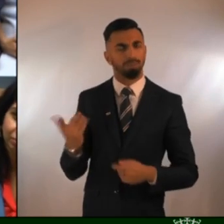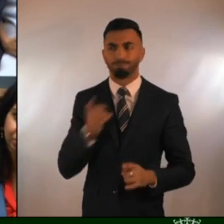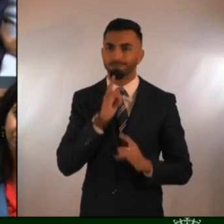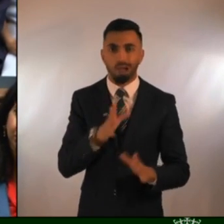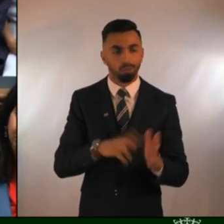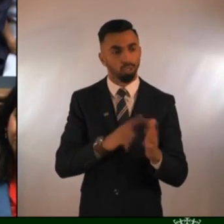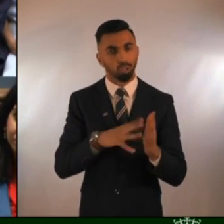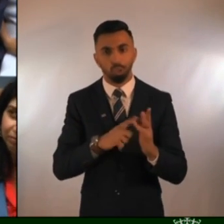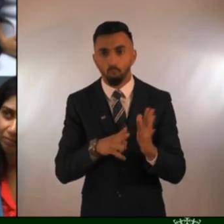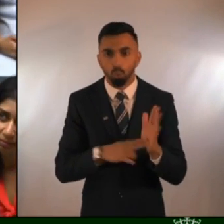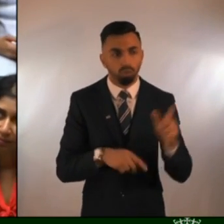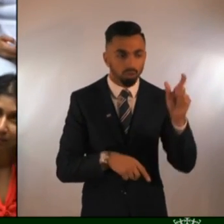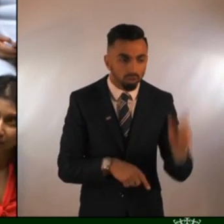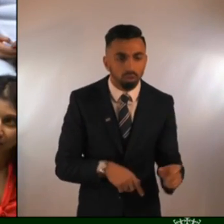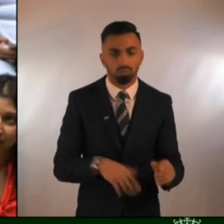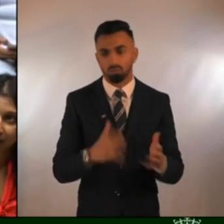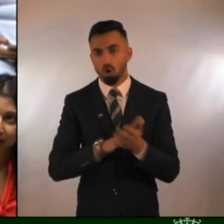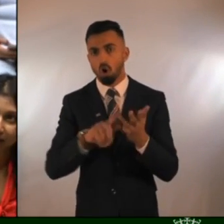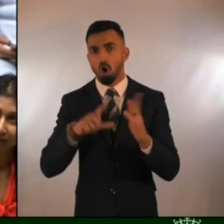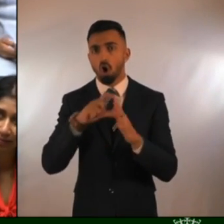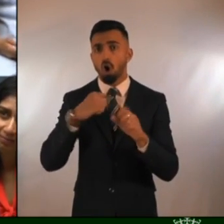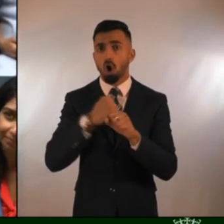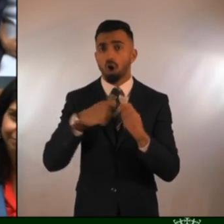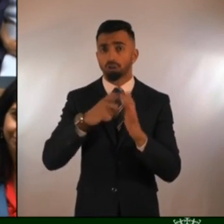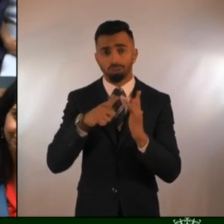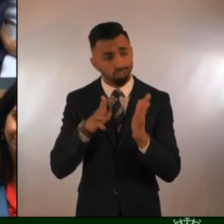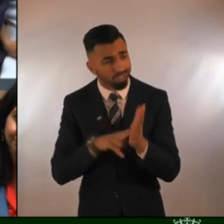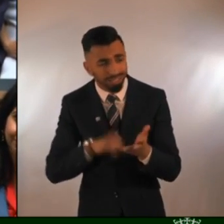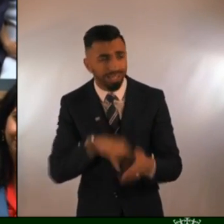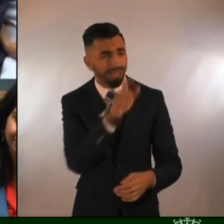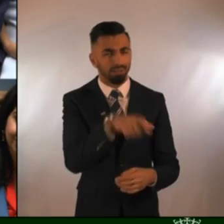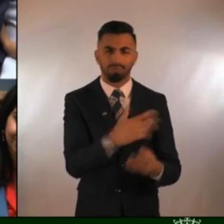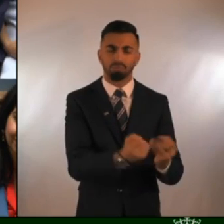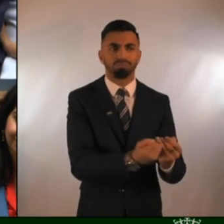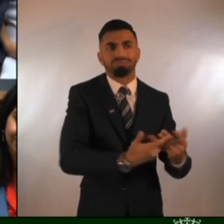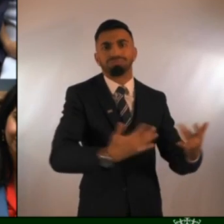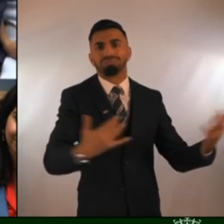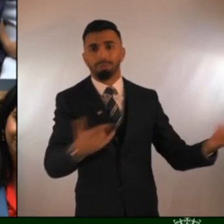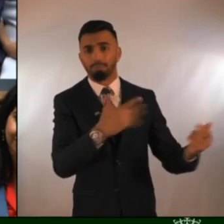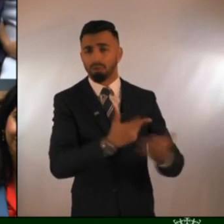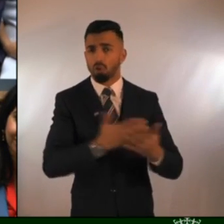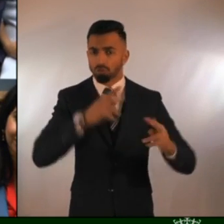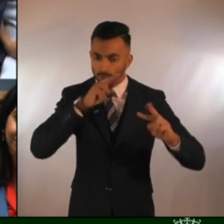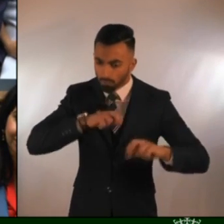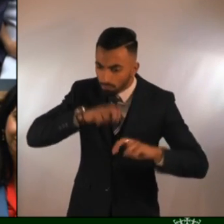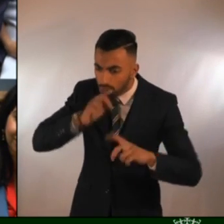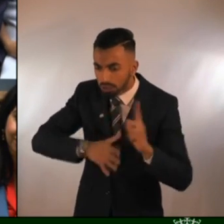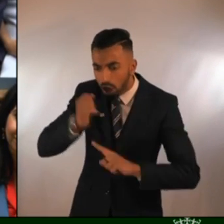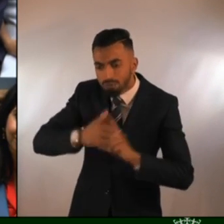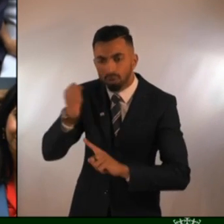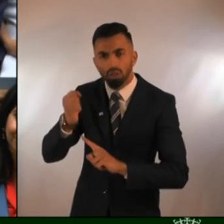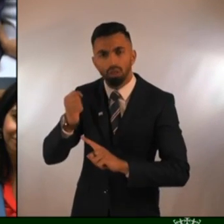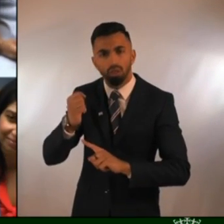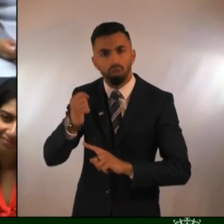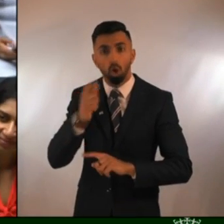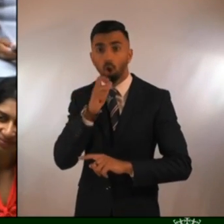history filled with ideas, invention and discovery, and is truly a national history. The first steam railway